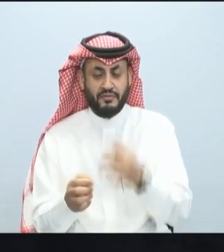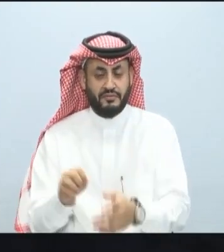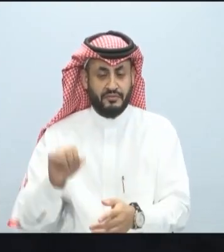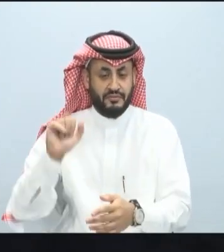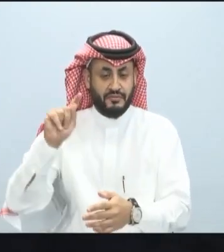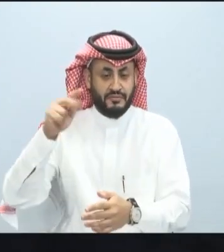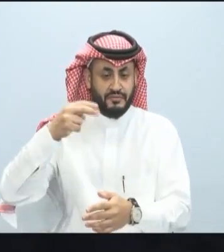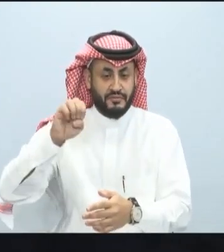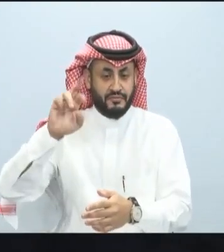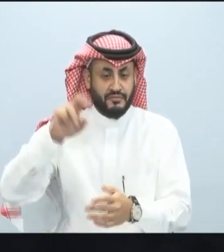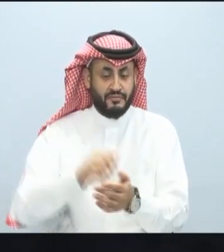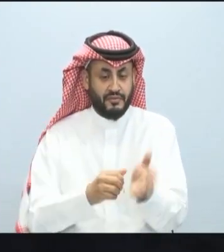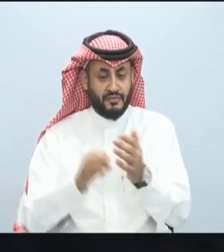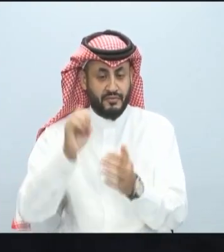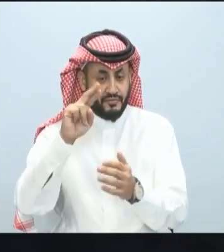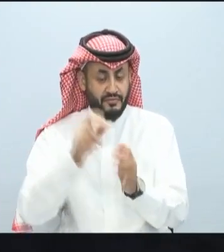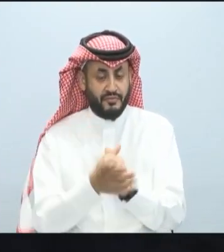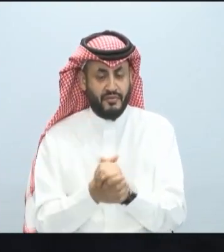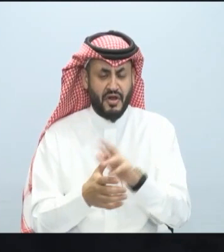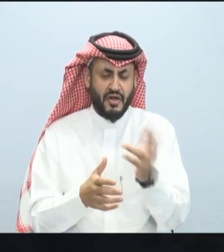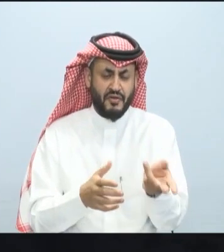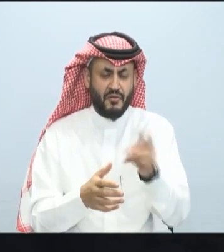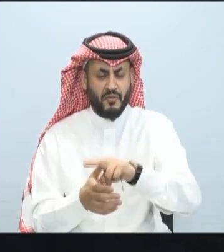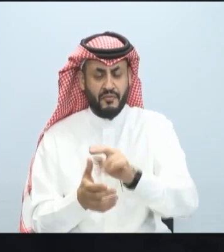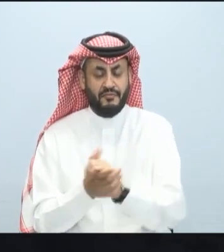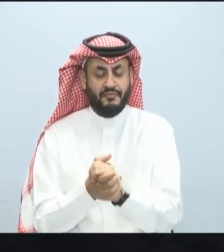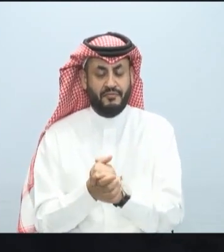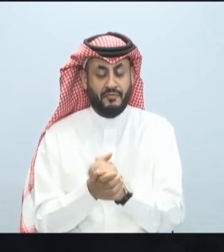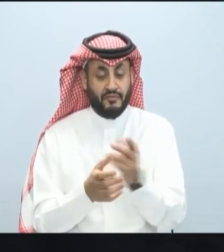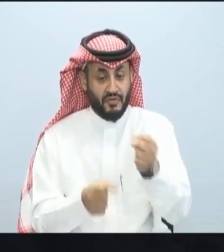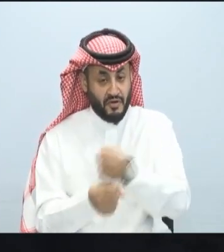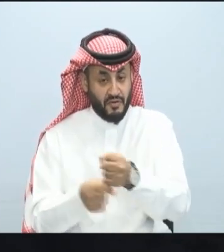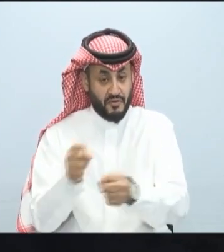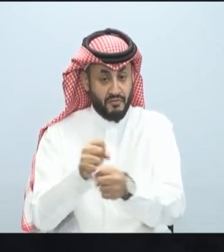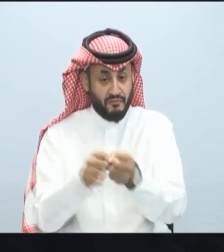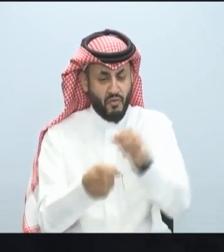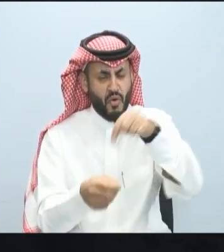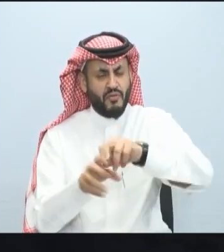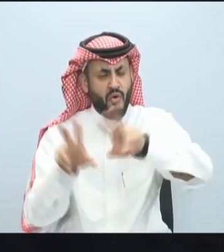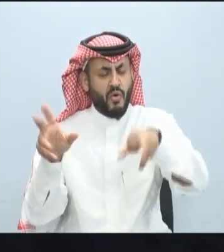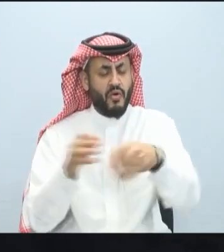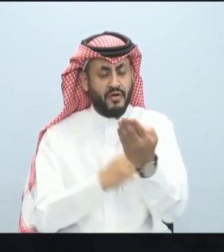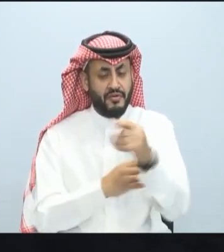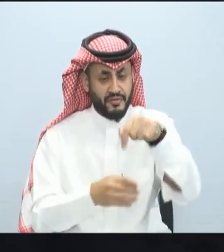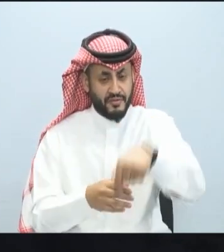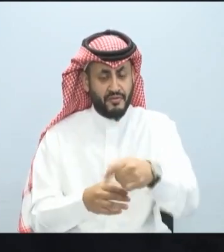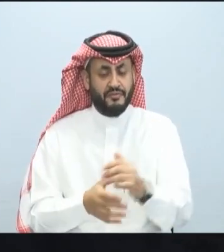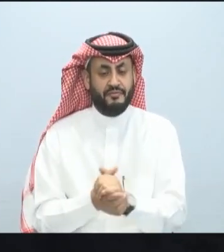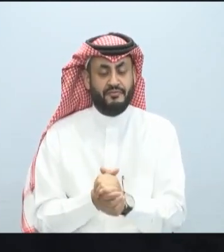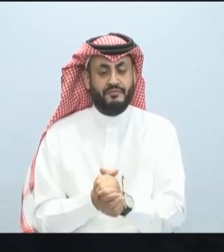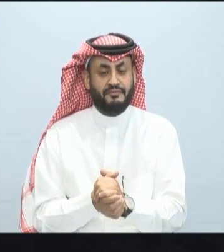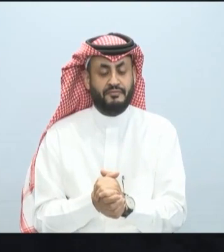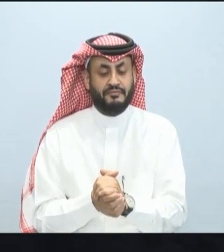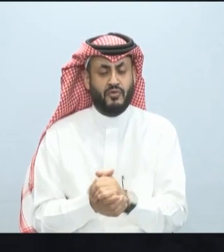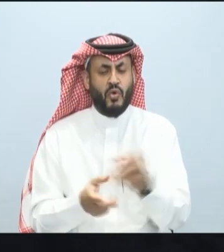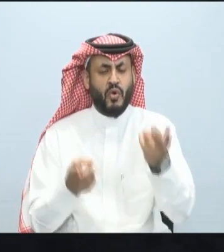units. Now you can apply the vocabulary, the grammar structures, and anything that you have learned within the semester.